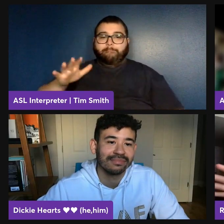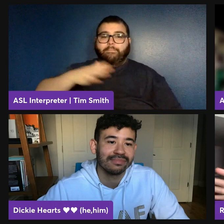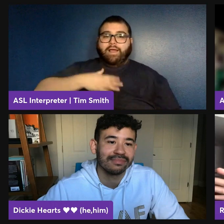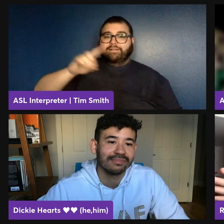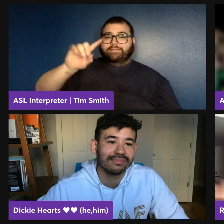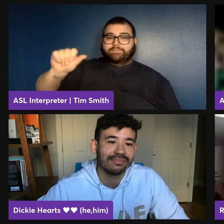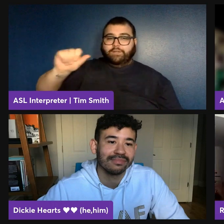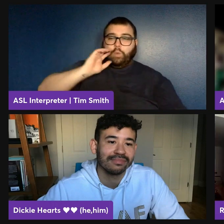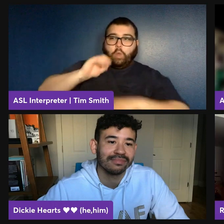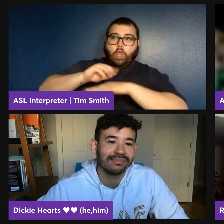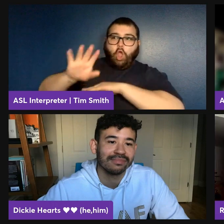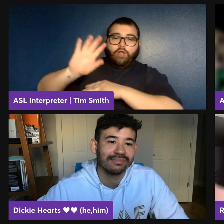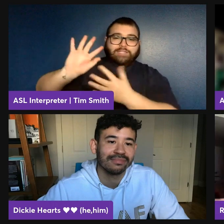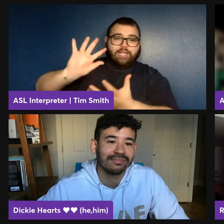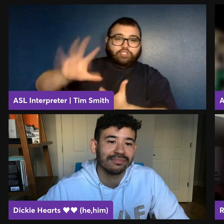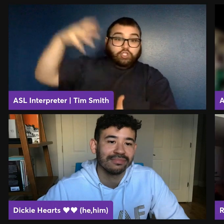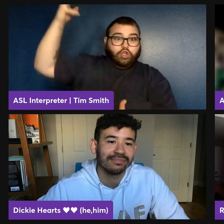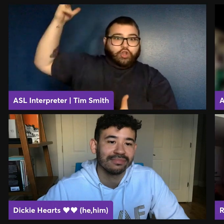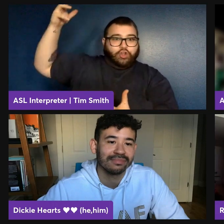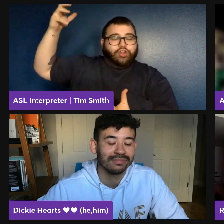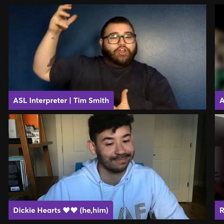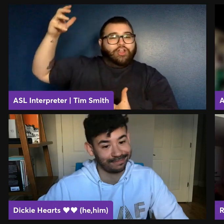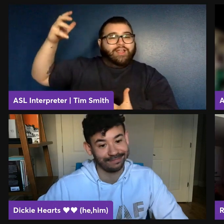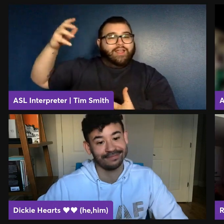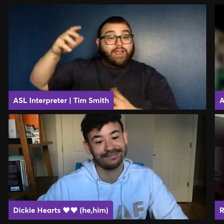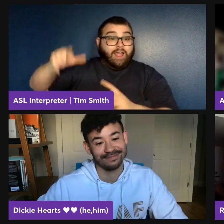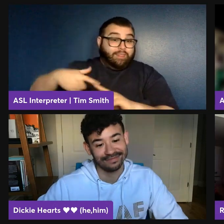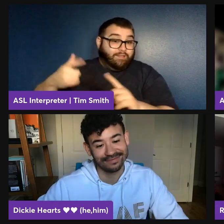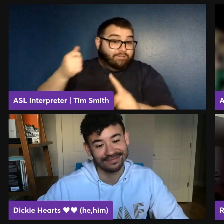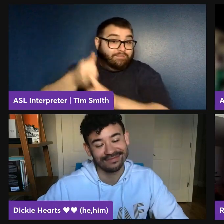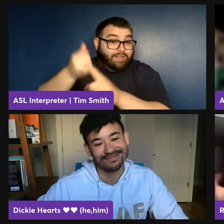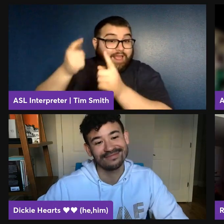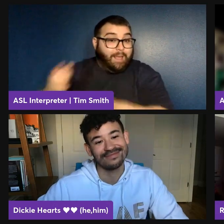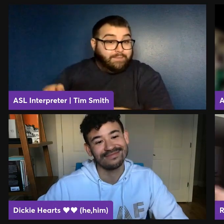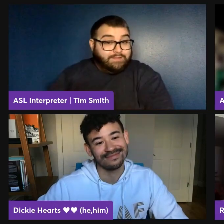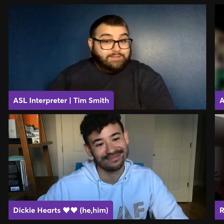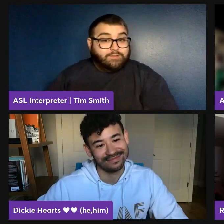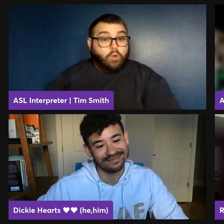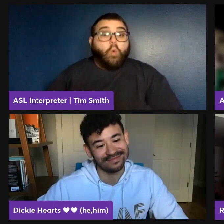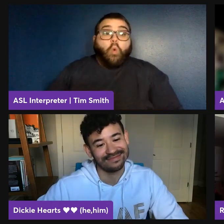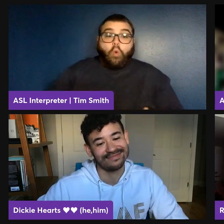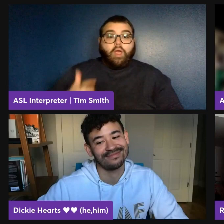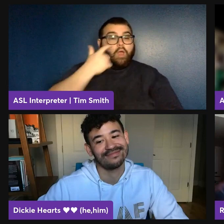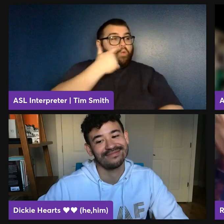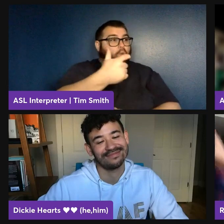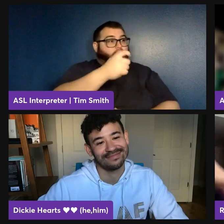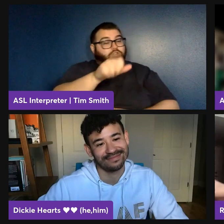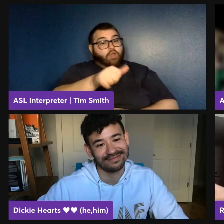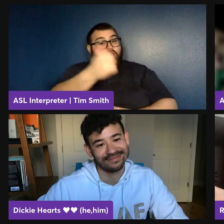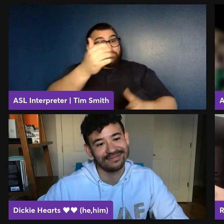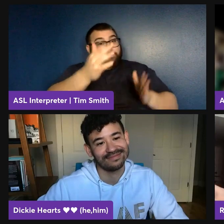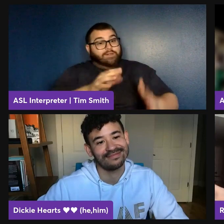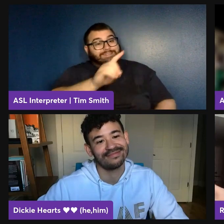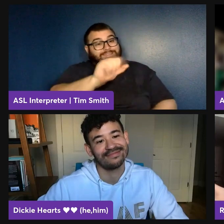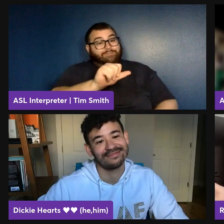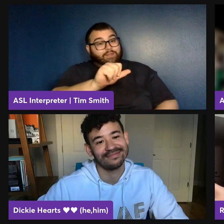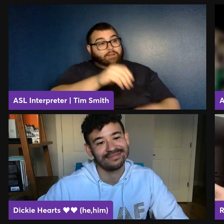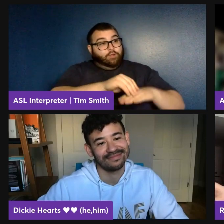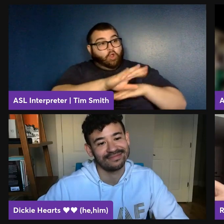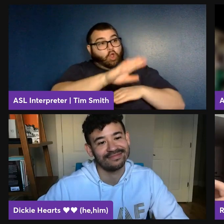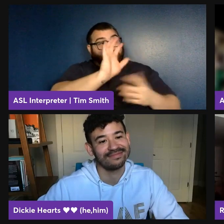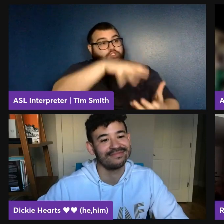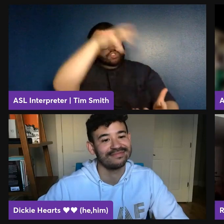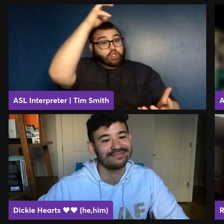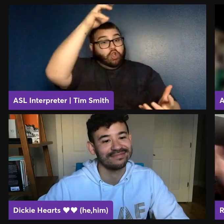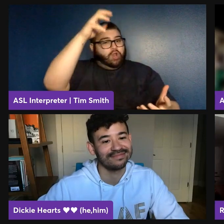stir. And yet it does. And yet I watch somebody else's disability cause a stir that they didn't intend to